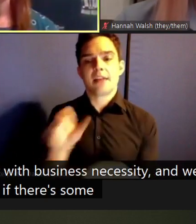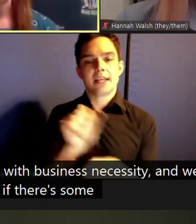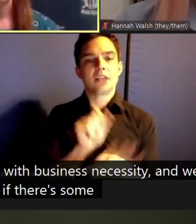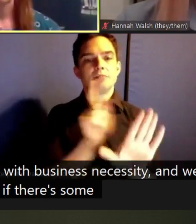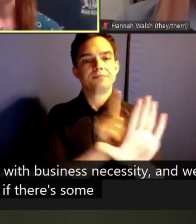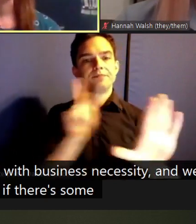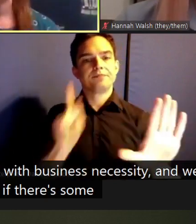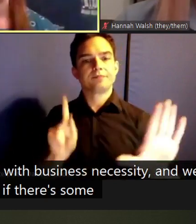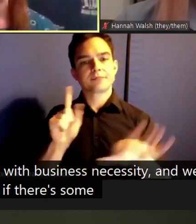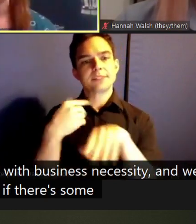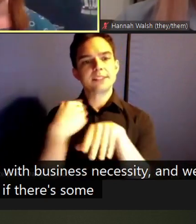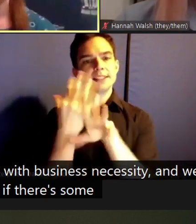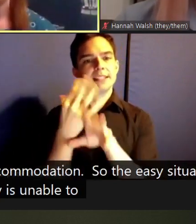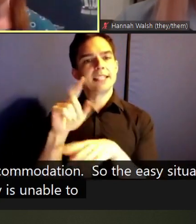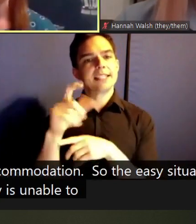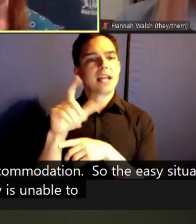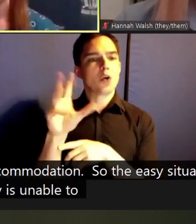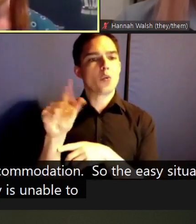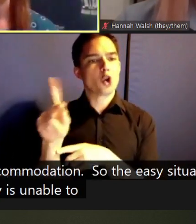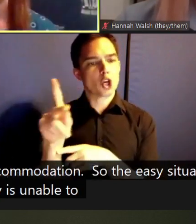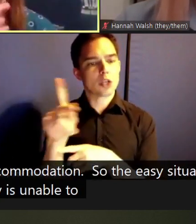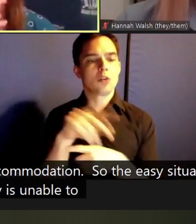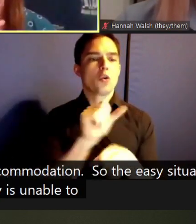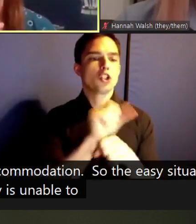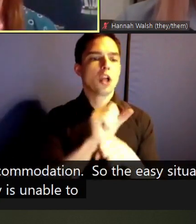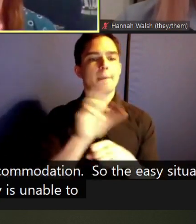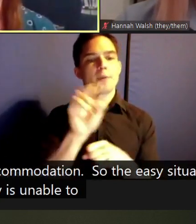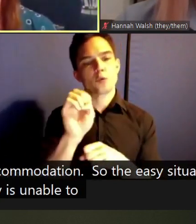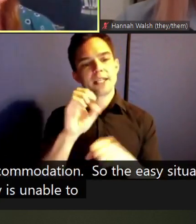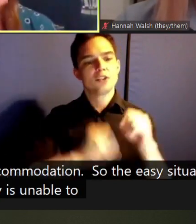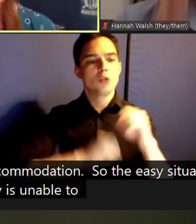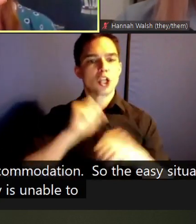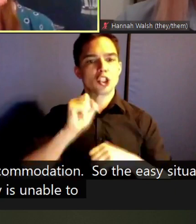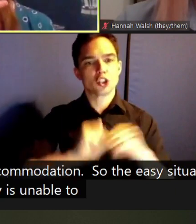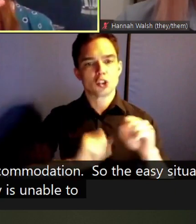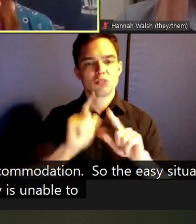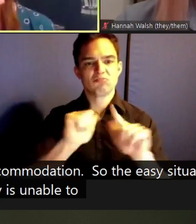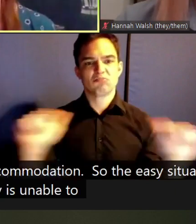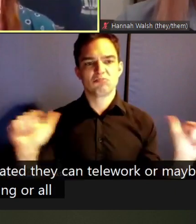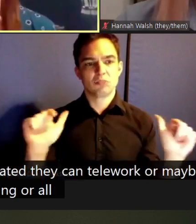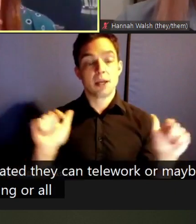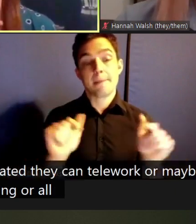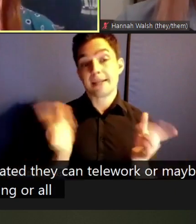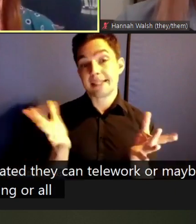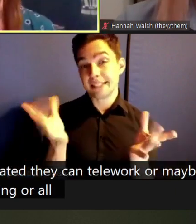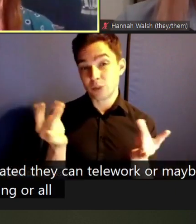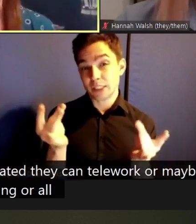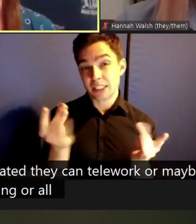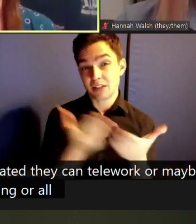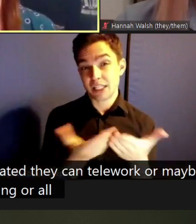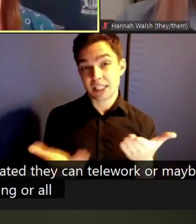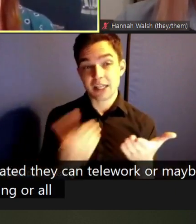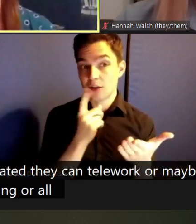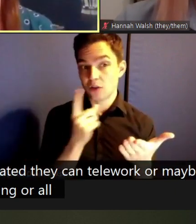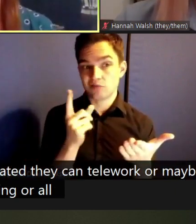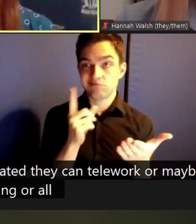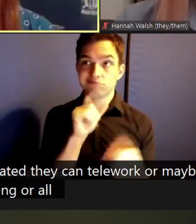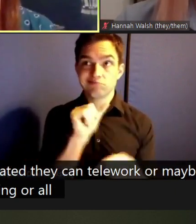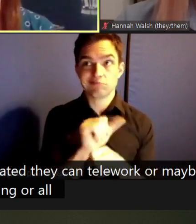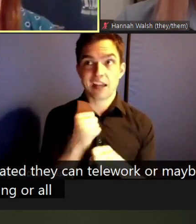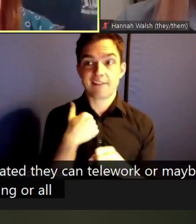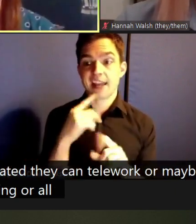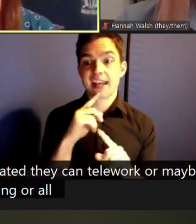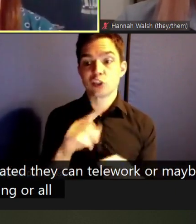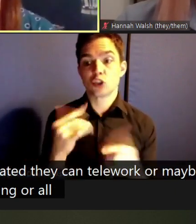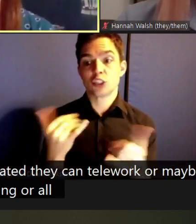can have job restructuring, or all the things that we're currently thinking of. I think the trickier thing, which I don't necessarily have the answer to today, but I